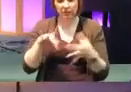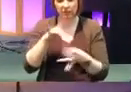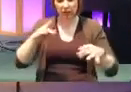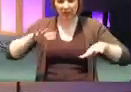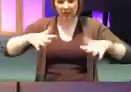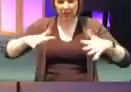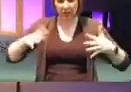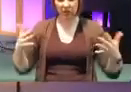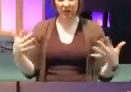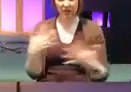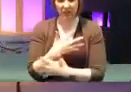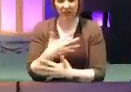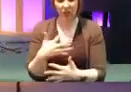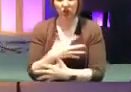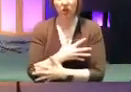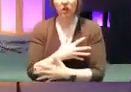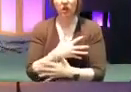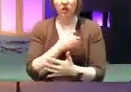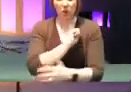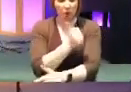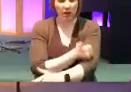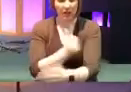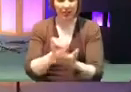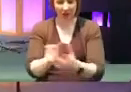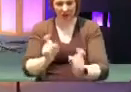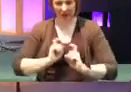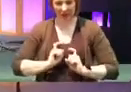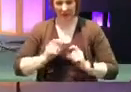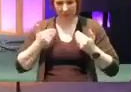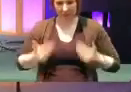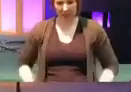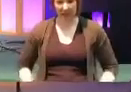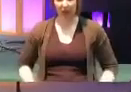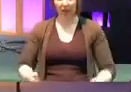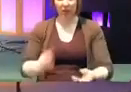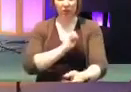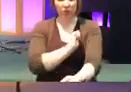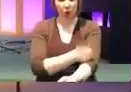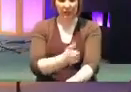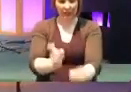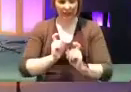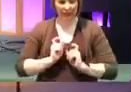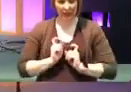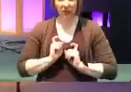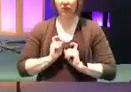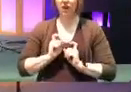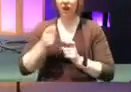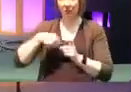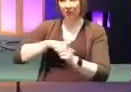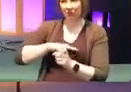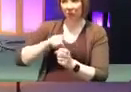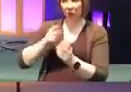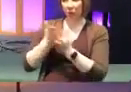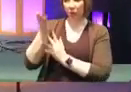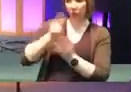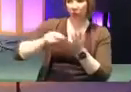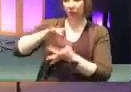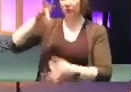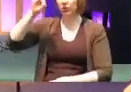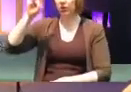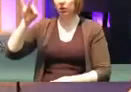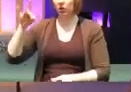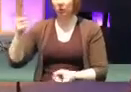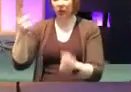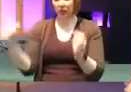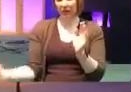there, the authority that you've given me right now, the authority that you've given us by the power of the Holy Spirit, we